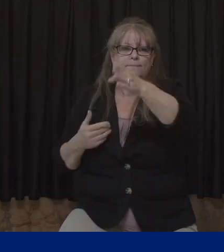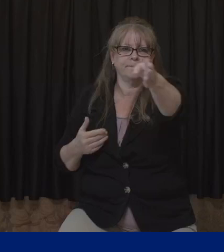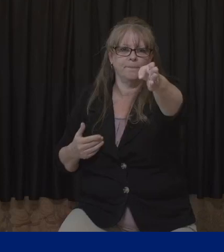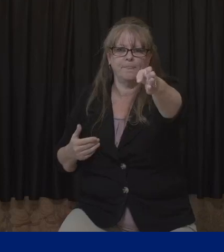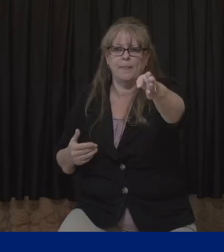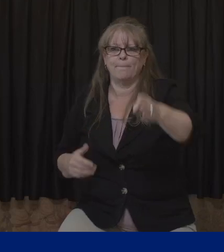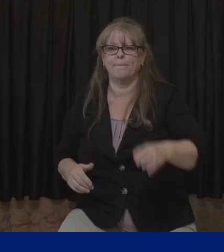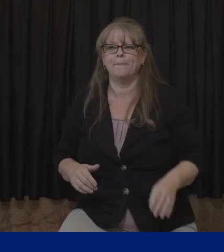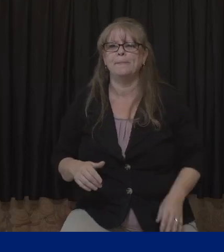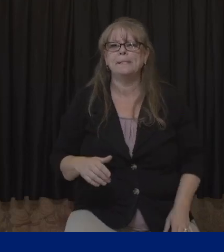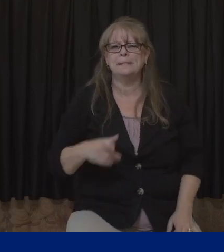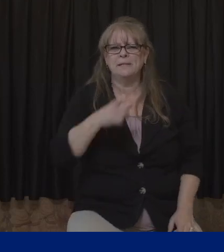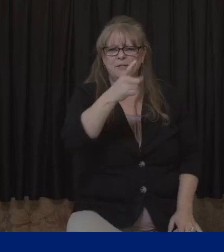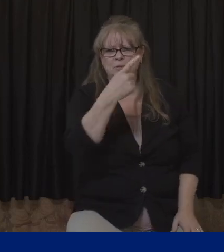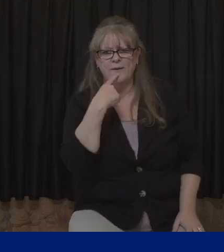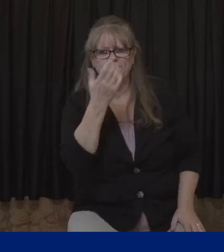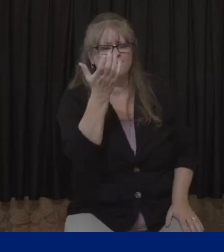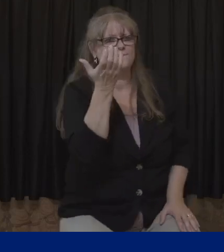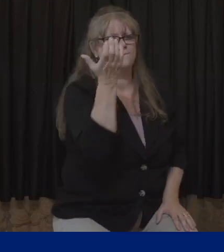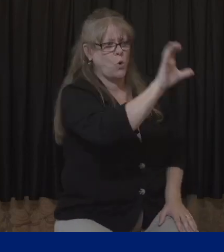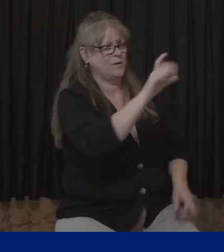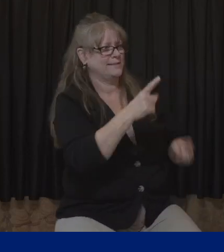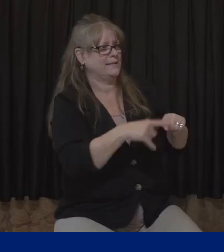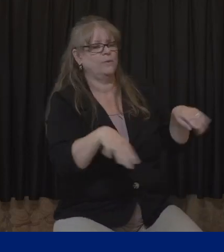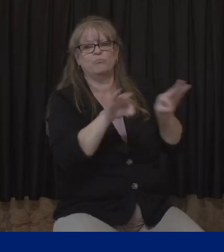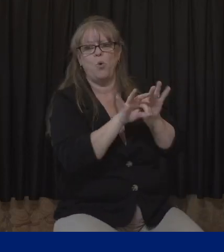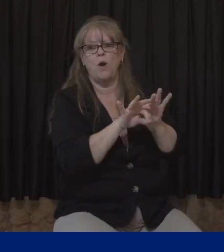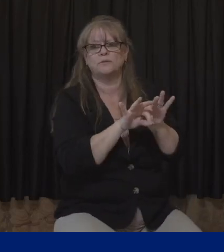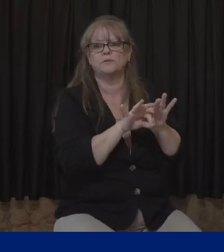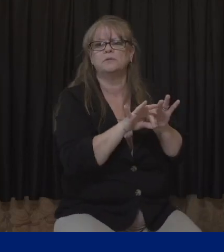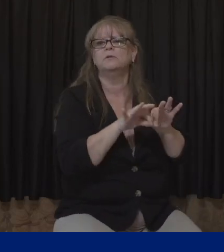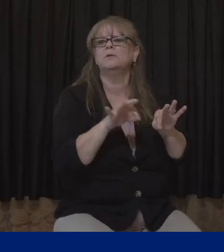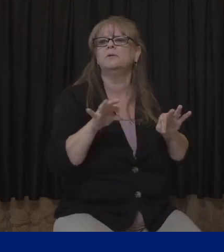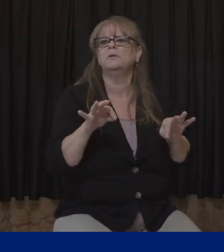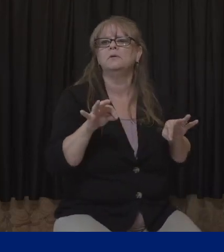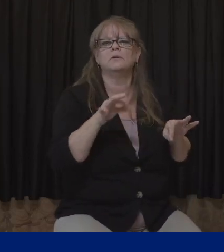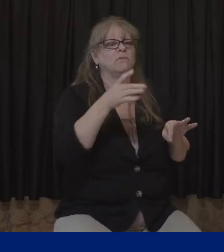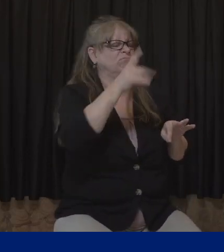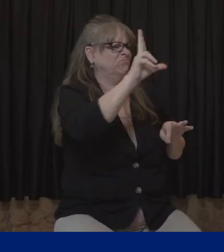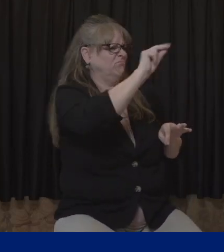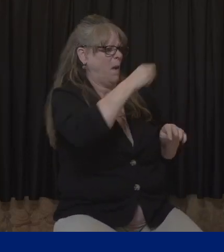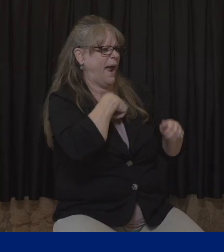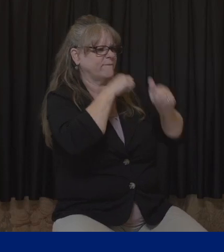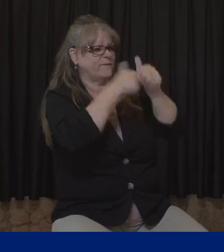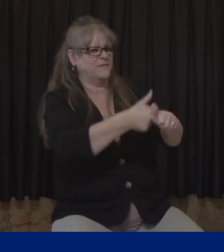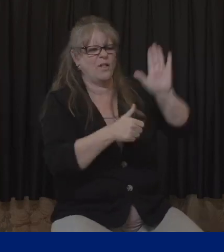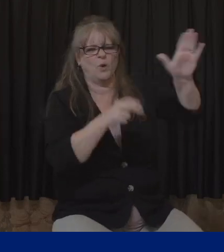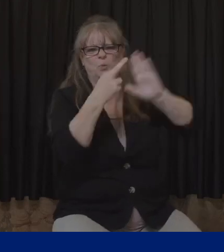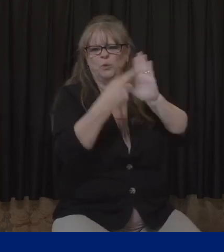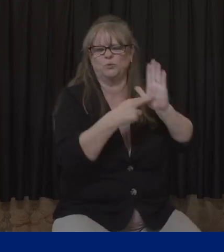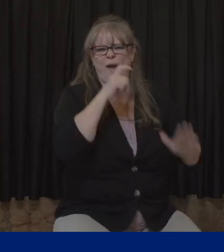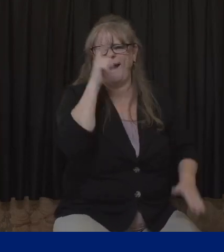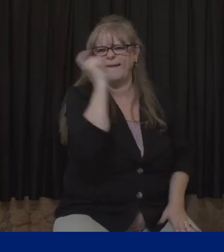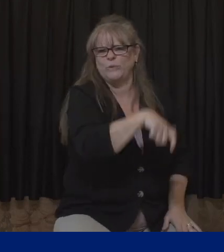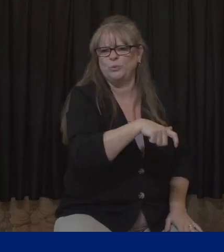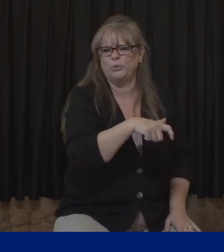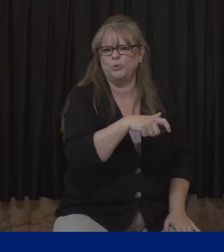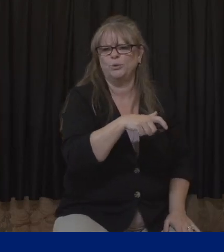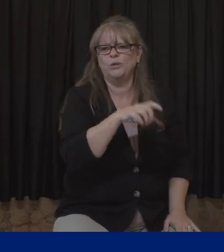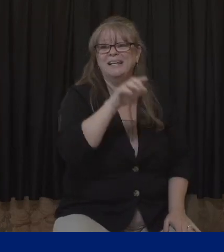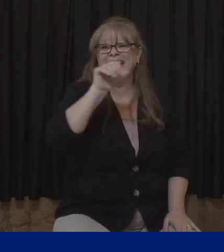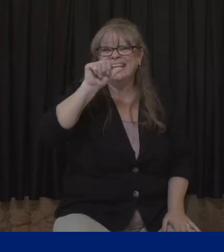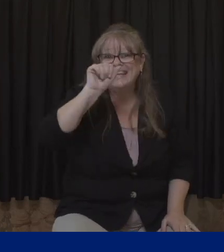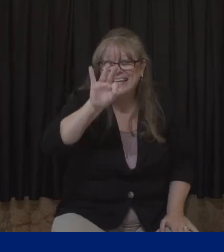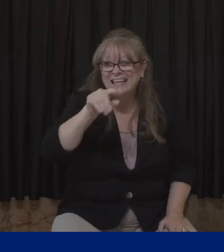abide by the safer at home policies that you've set. What specifically will you do when businesses in places like Weld County refuse